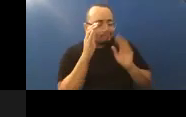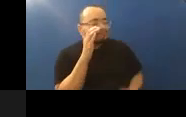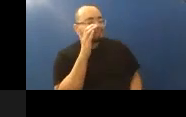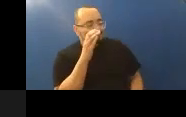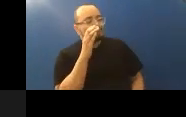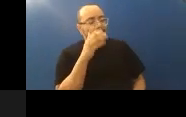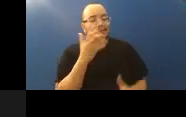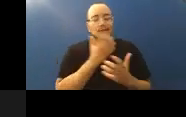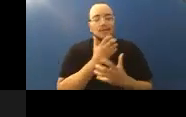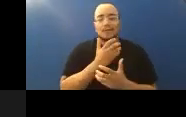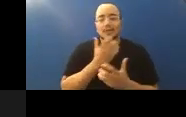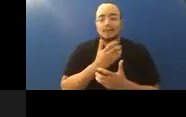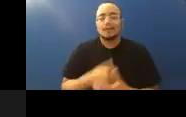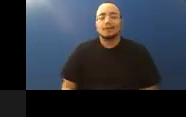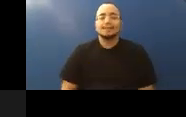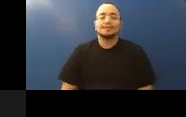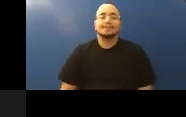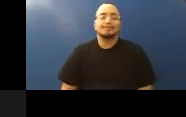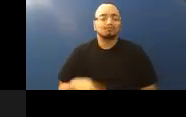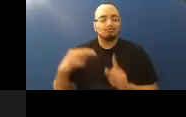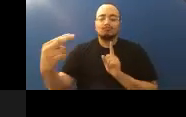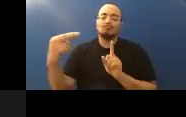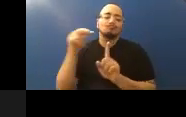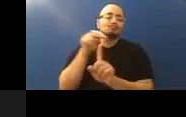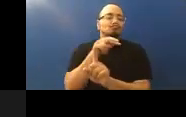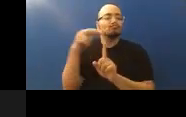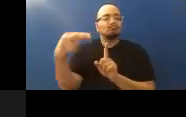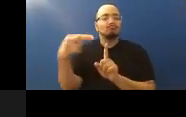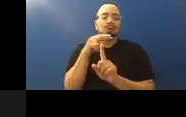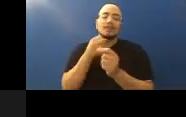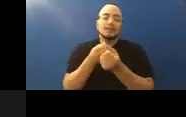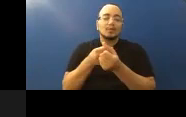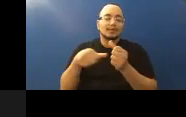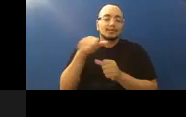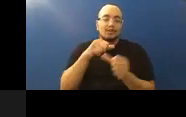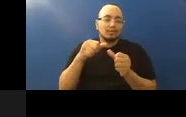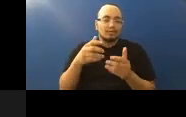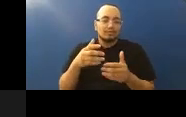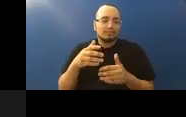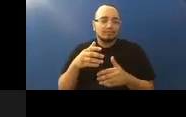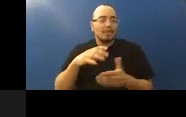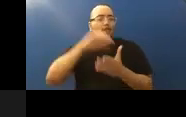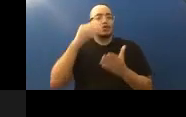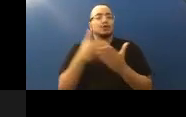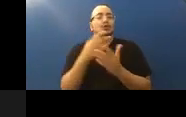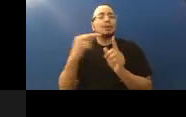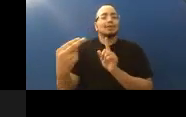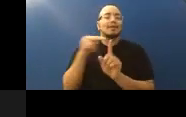the cis straight men were able to hear, you know, that perspective that they may not have been able to hear in another place.